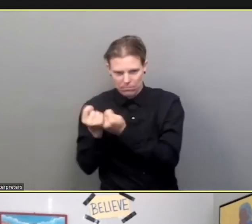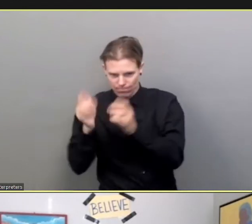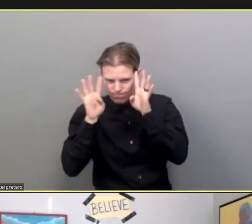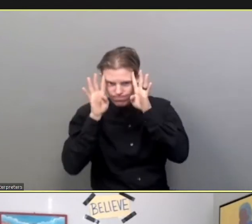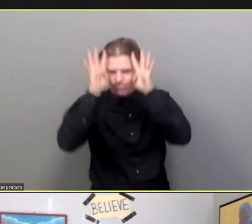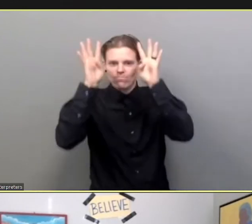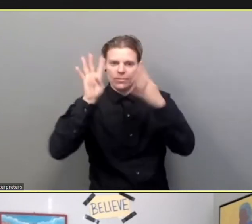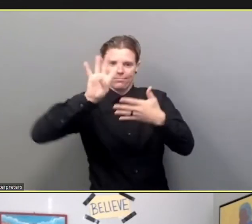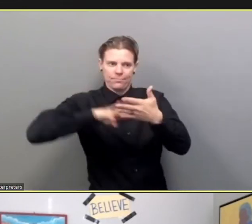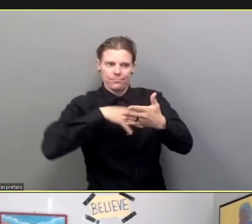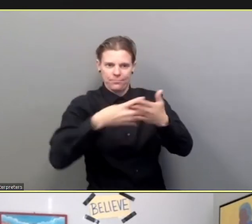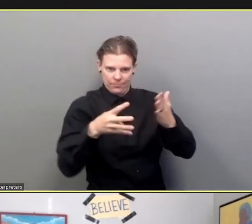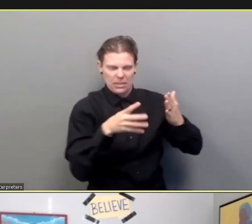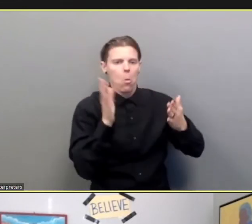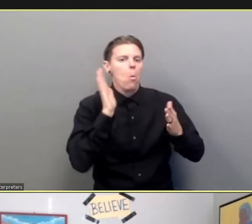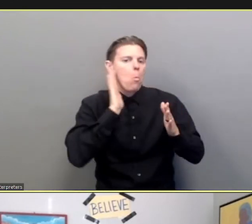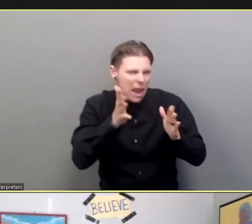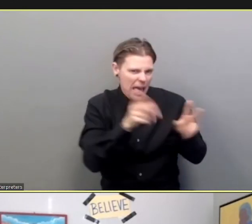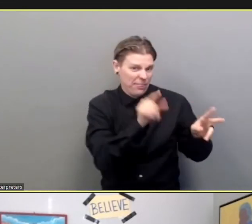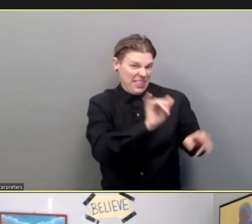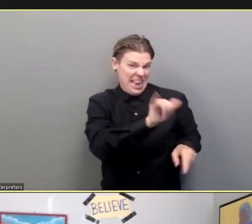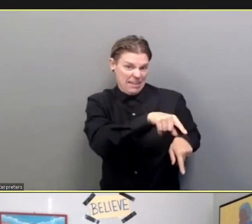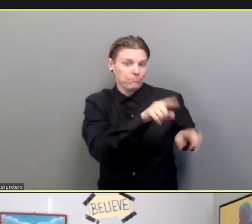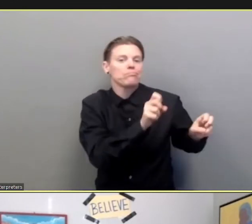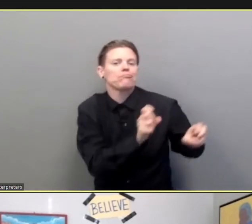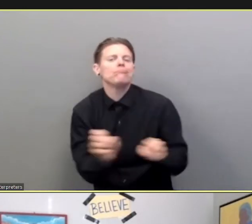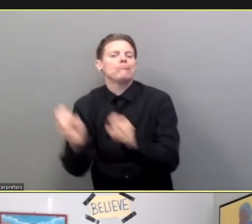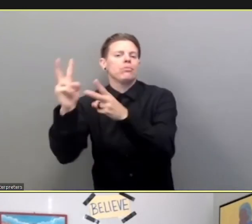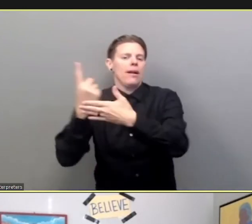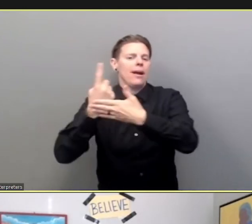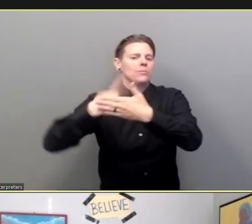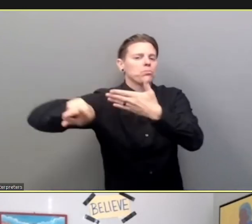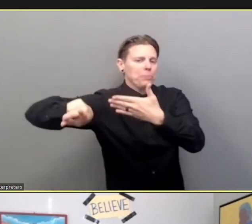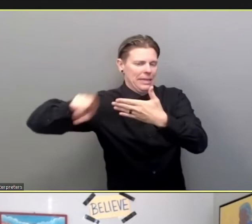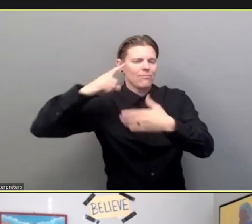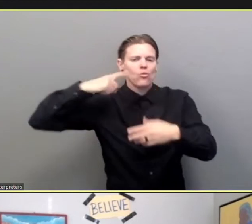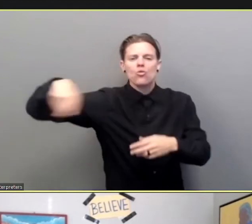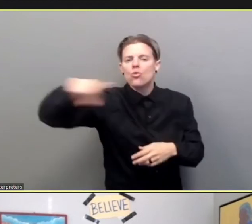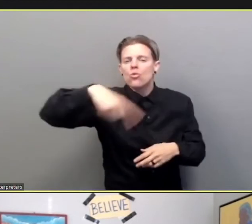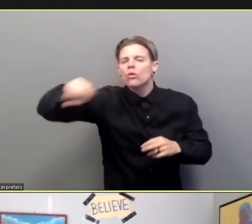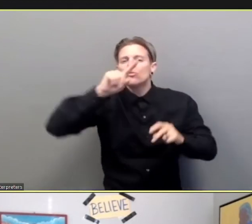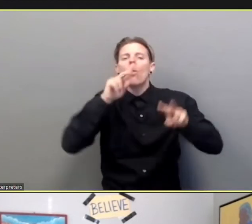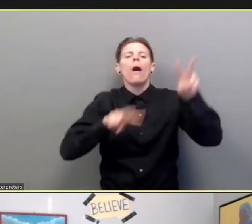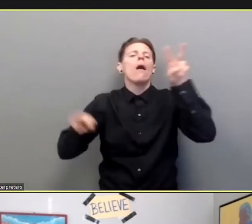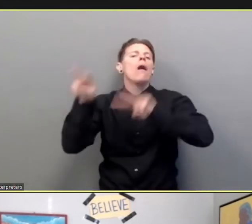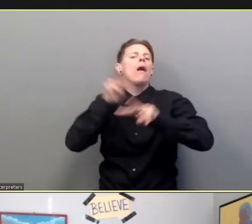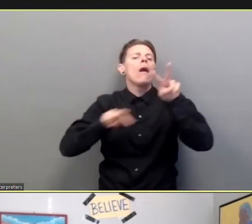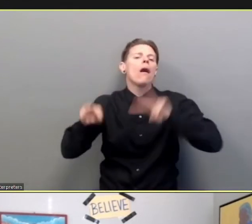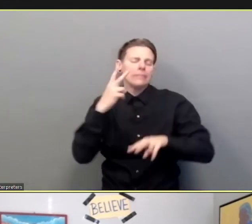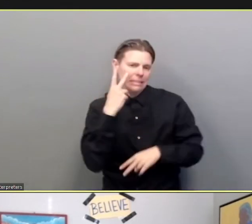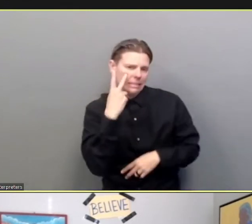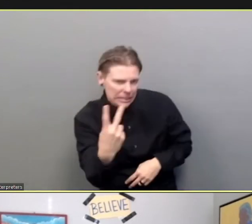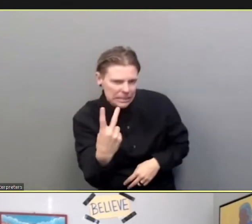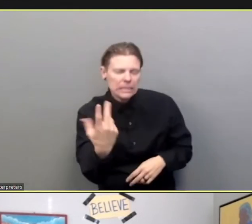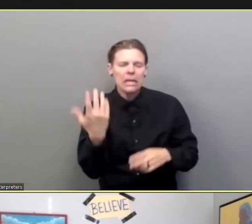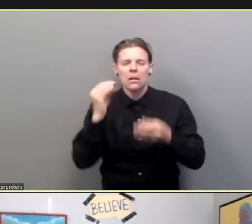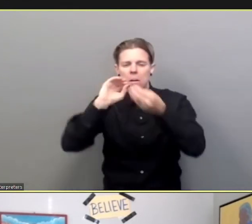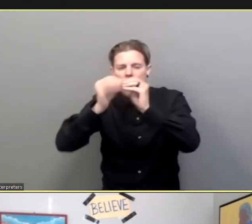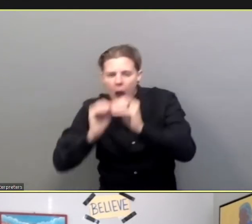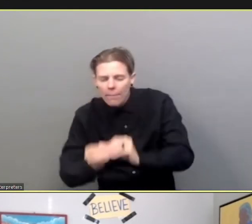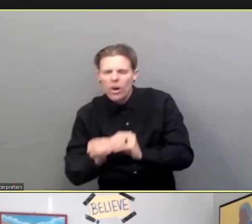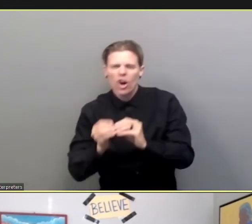reports that you could ask us questions about, and we wanted to add just one more. You know, I requested that report this morning. Yeah, okay,